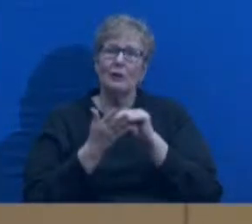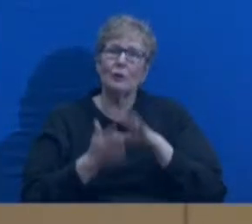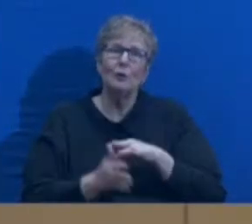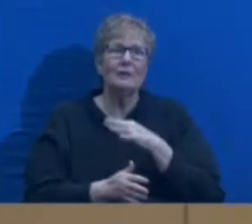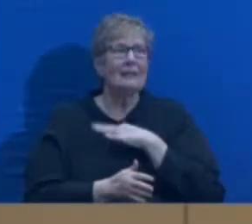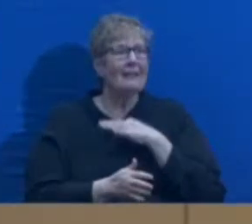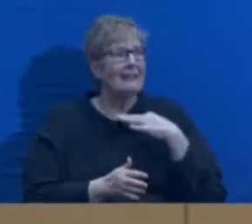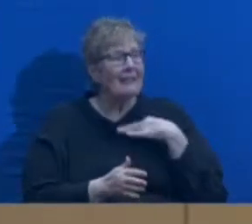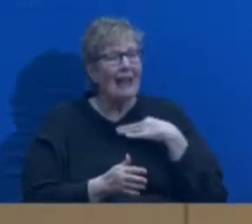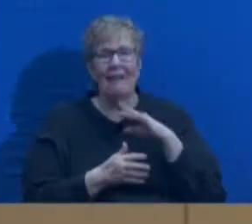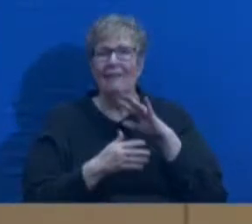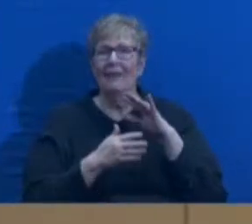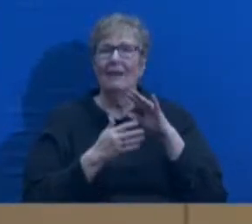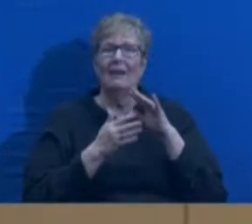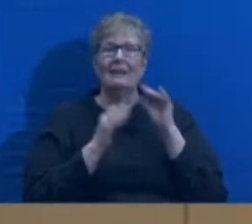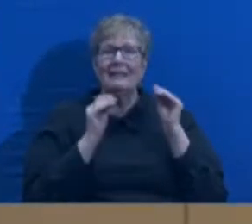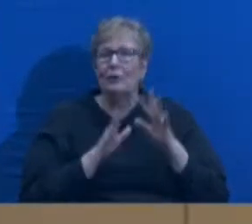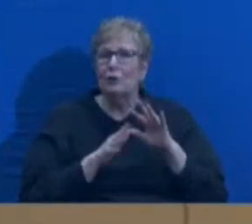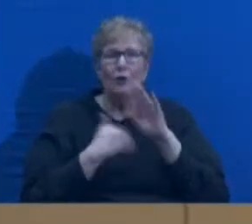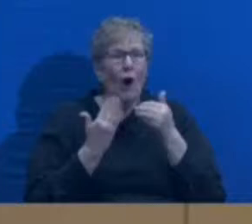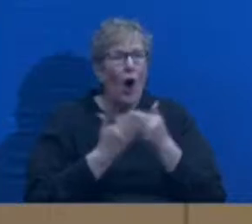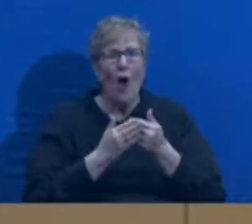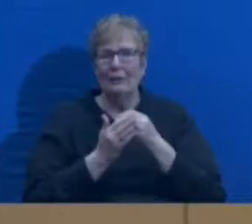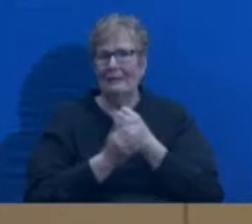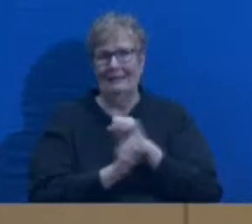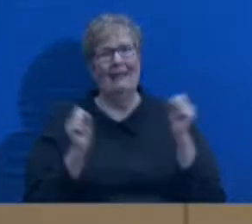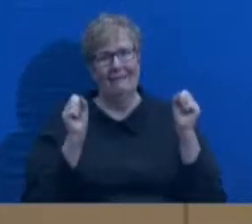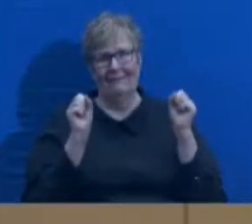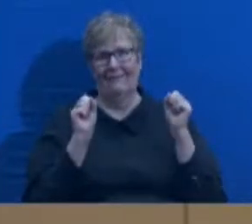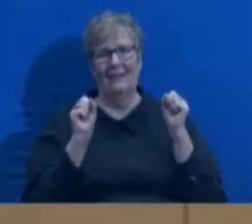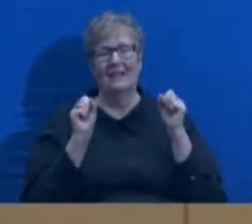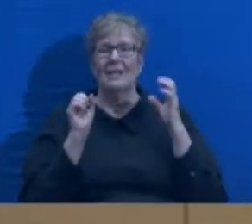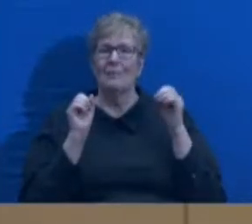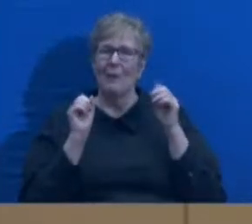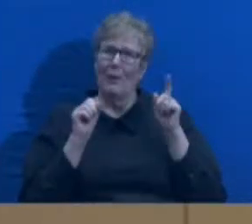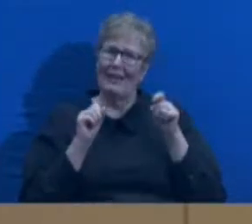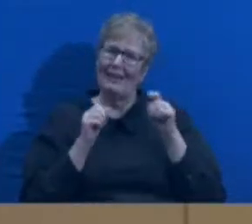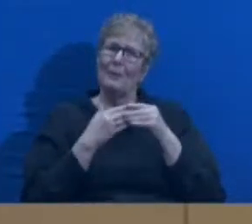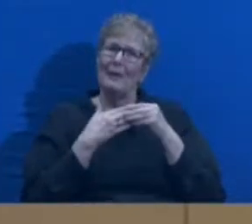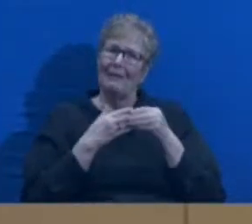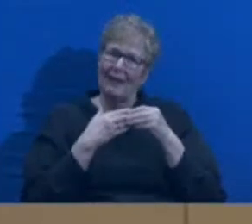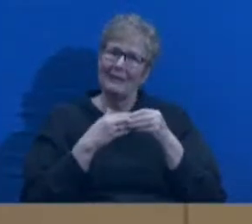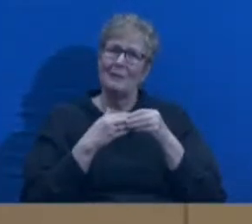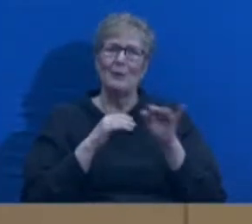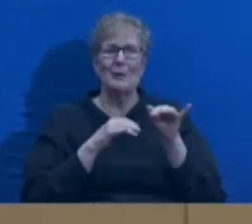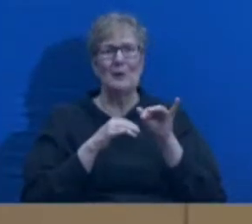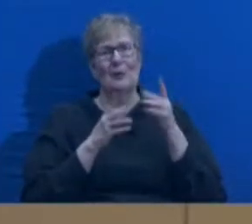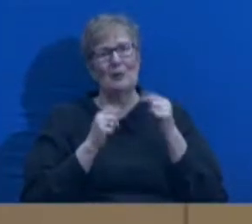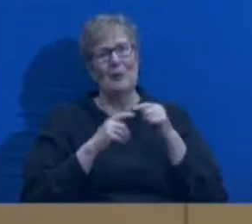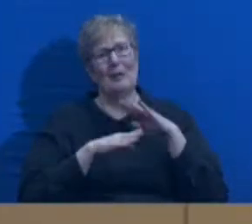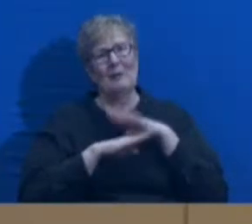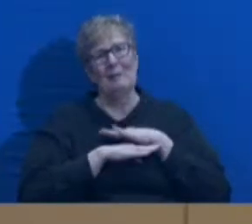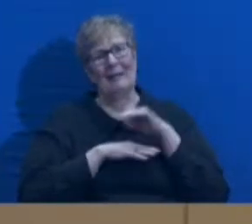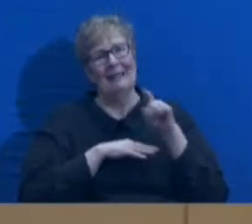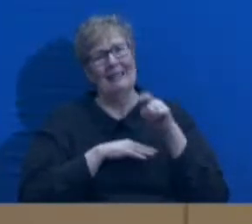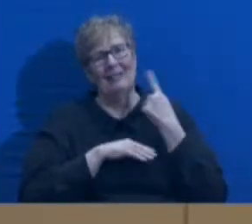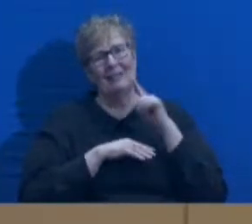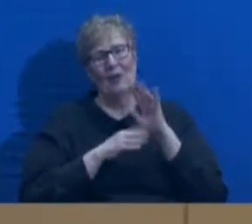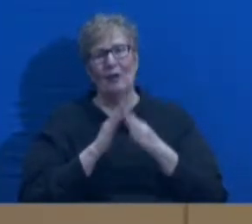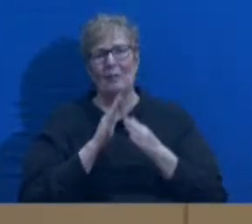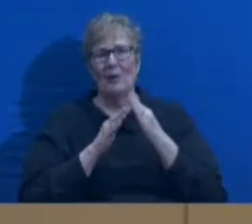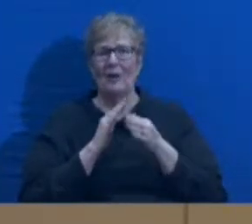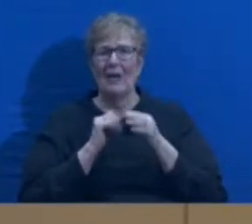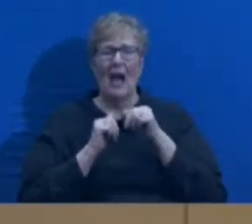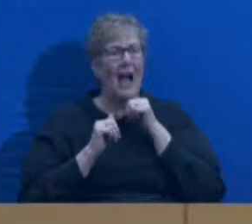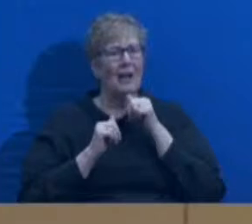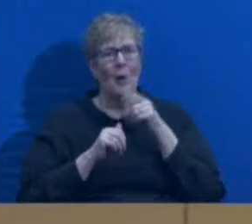safe, but that we're providing as much flexibility as we can to meet the educational needs of our community. So